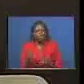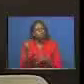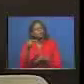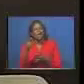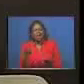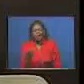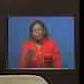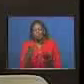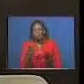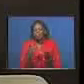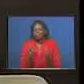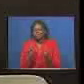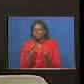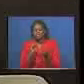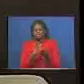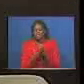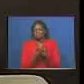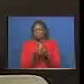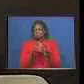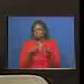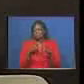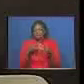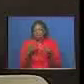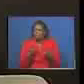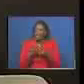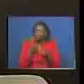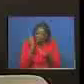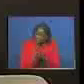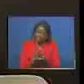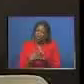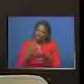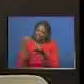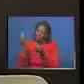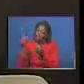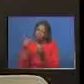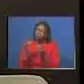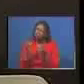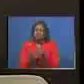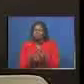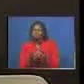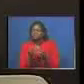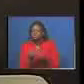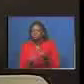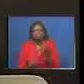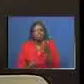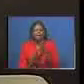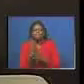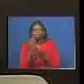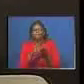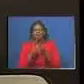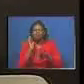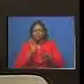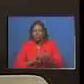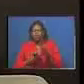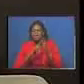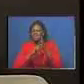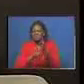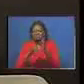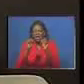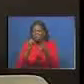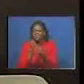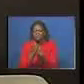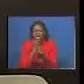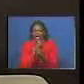older like me and now they have hope that their children are going to grow up and just be normal and pursue anything that they want to pursue